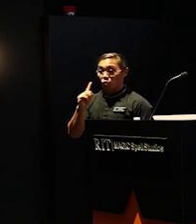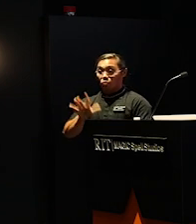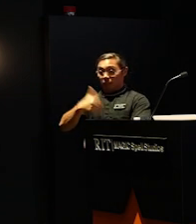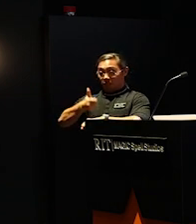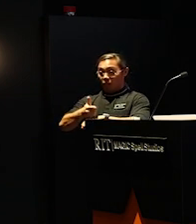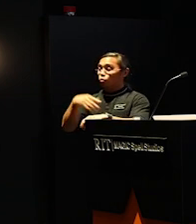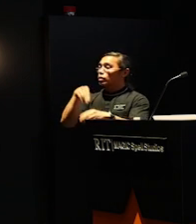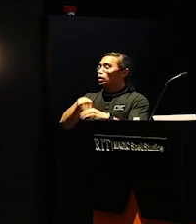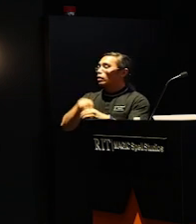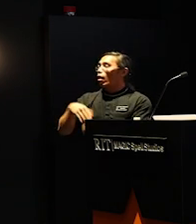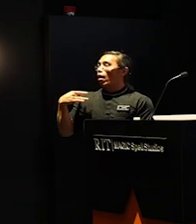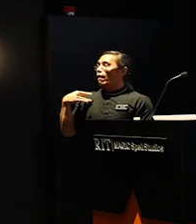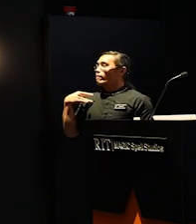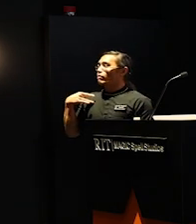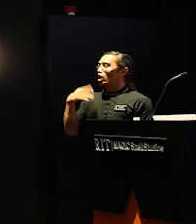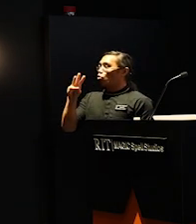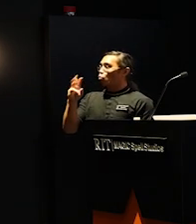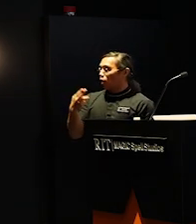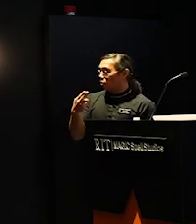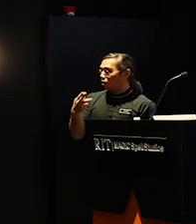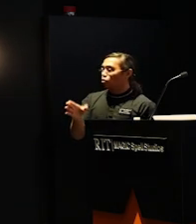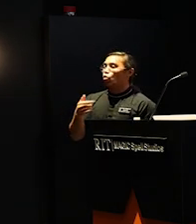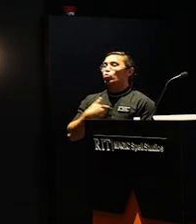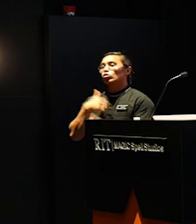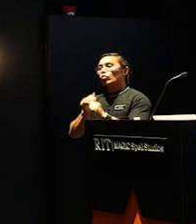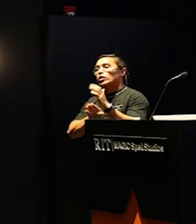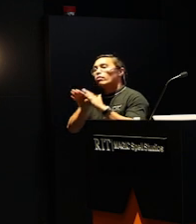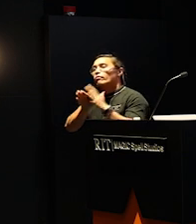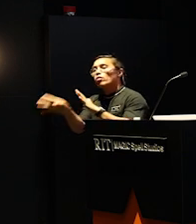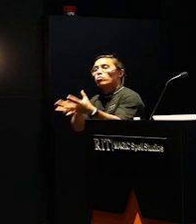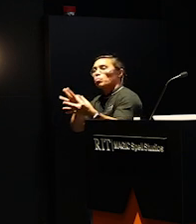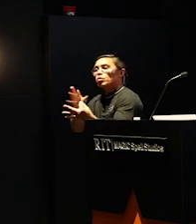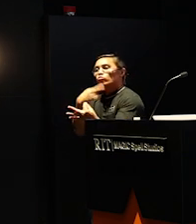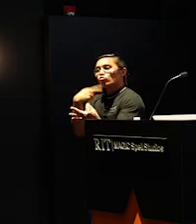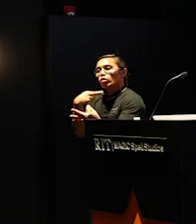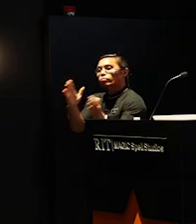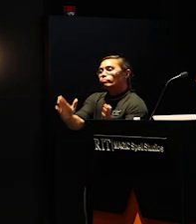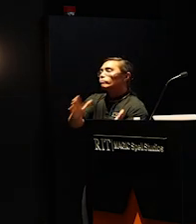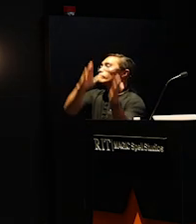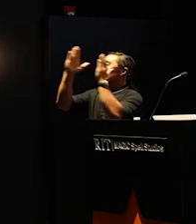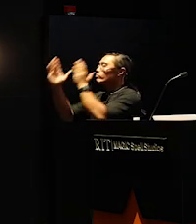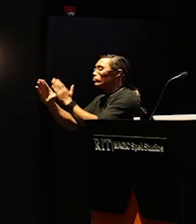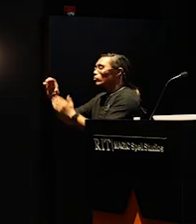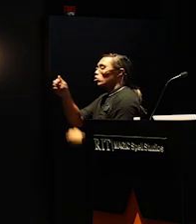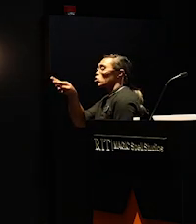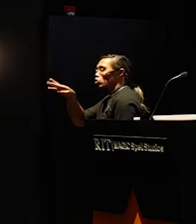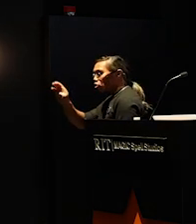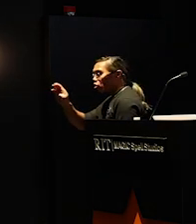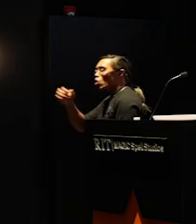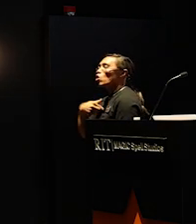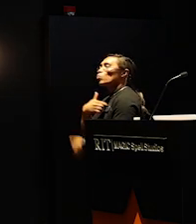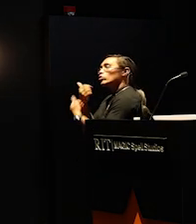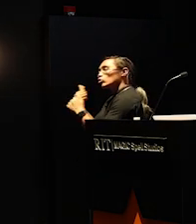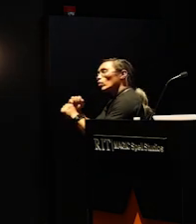restaurant, like our image of the perfect restaurant. And Cure was a space where like it was a public market and a coffee shop, so make that